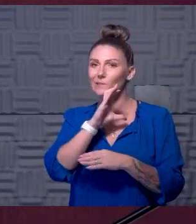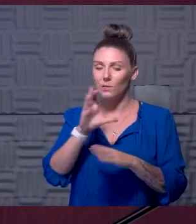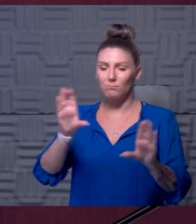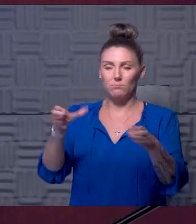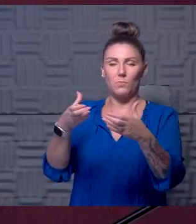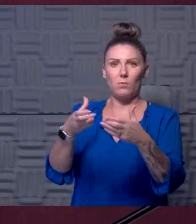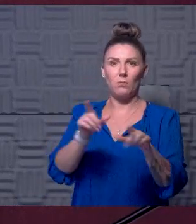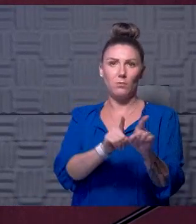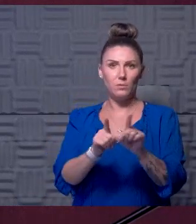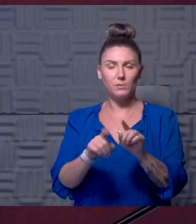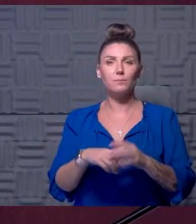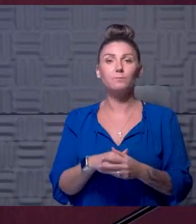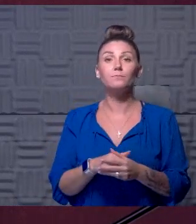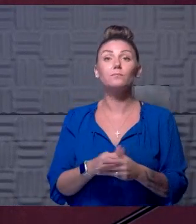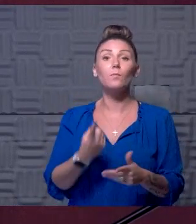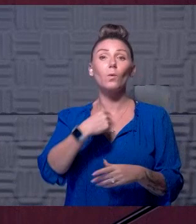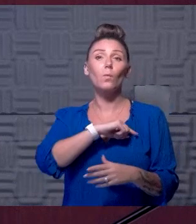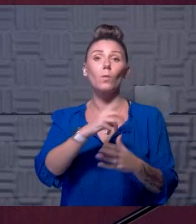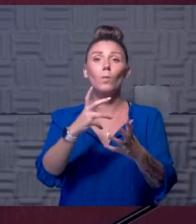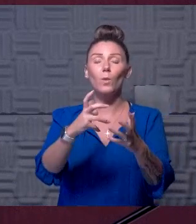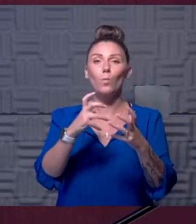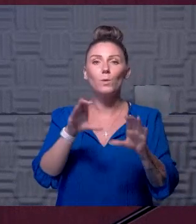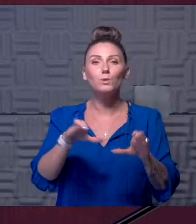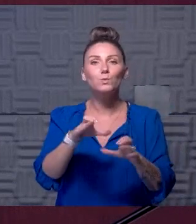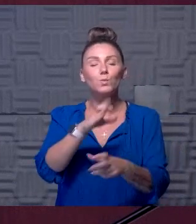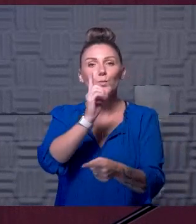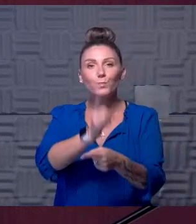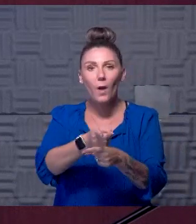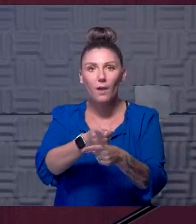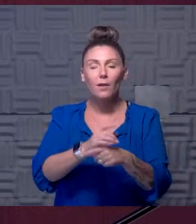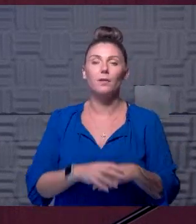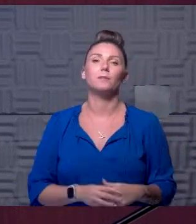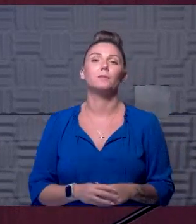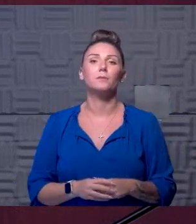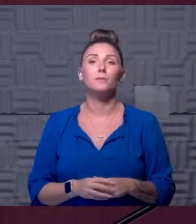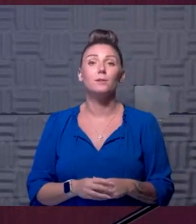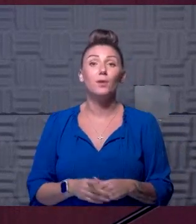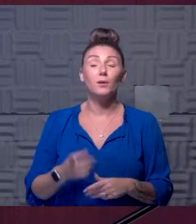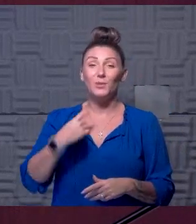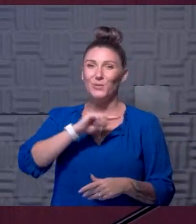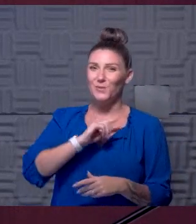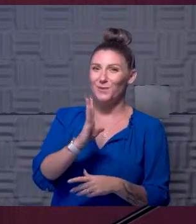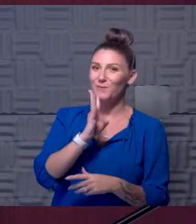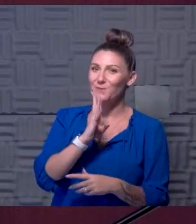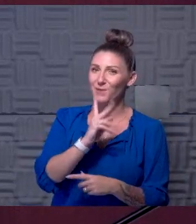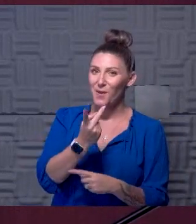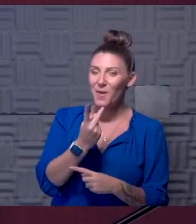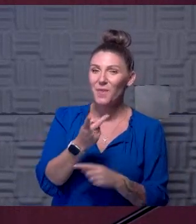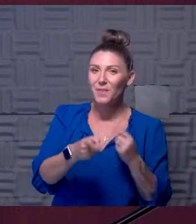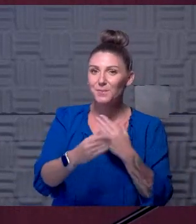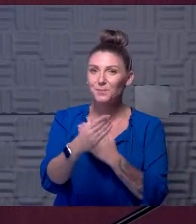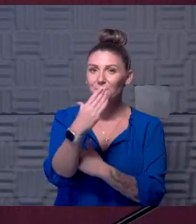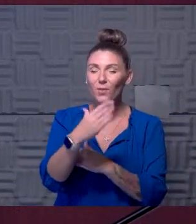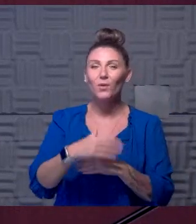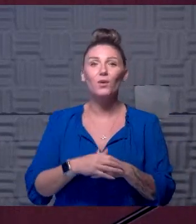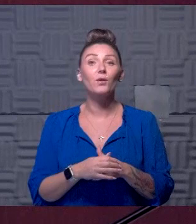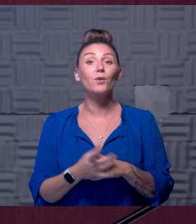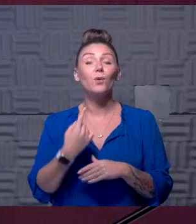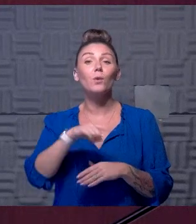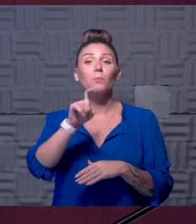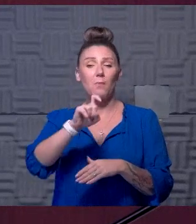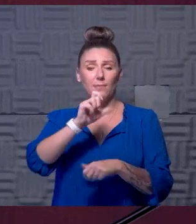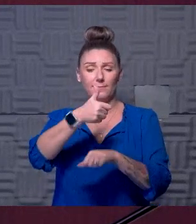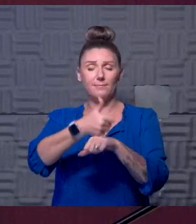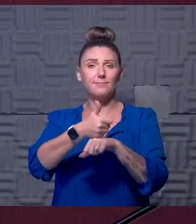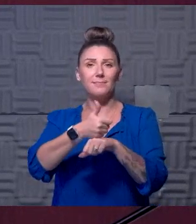population. We want to be doing this right. And so we were talking this morning of, we need to